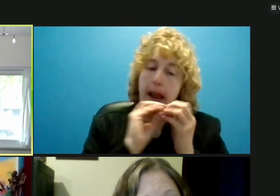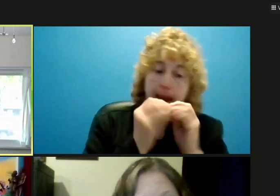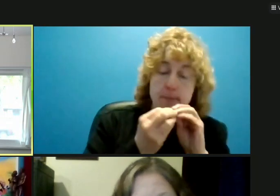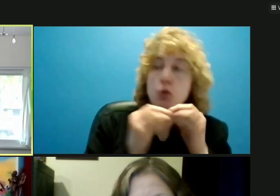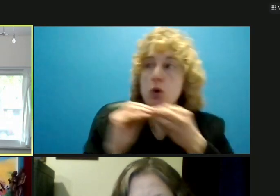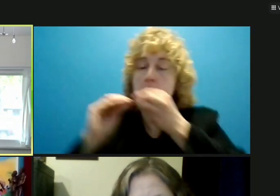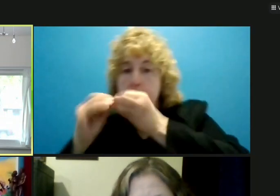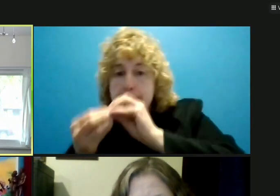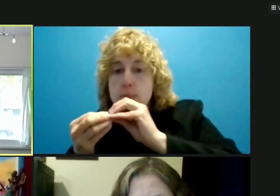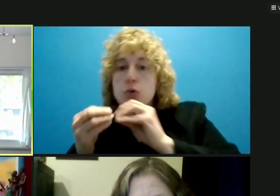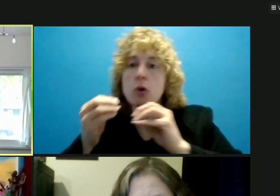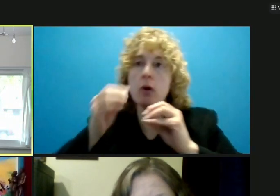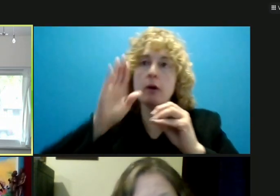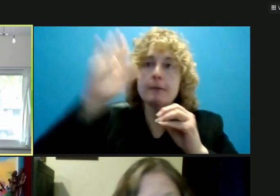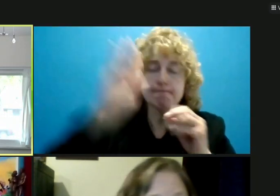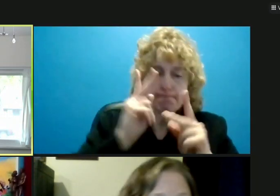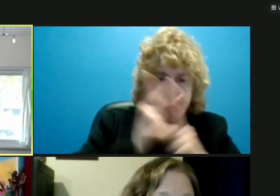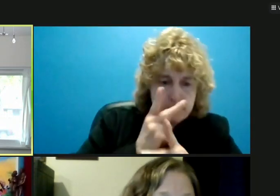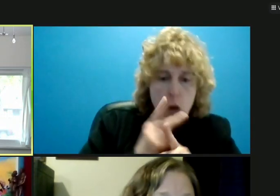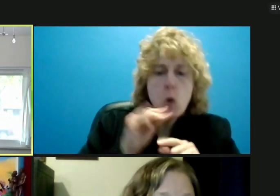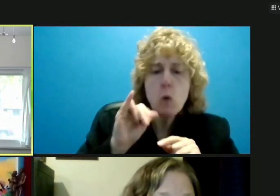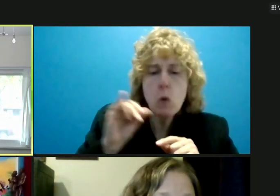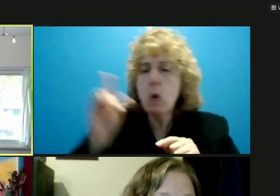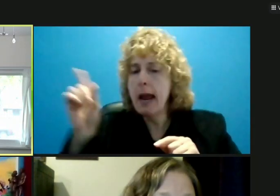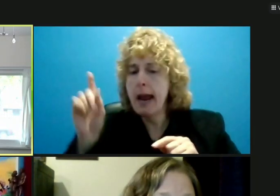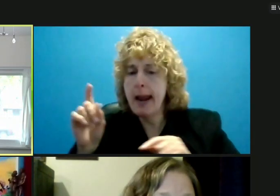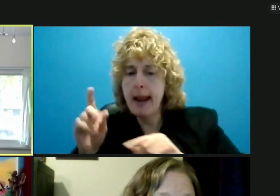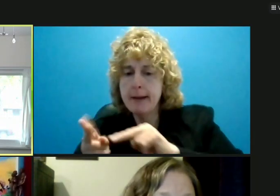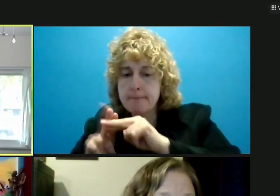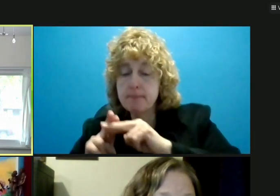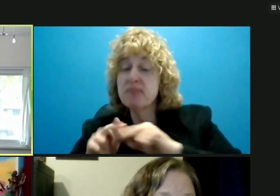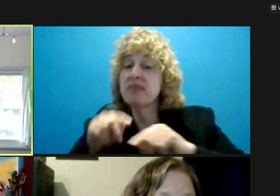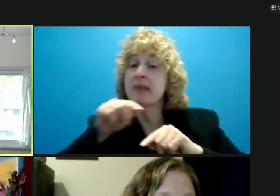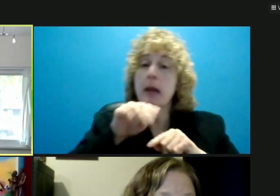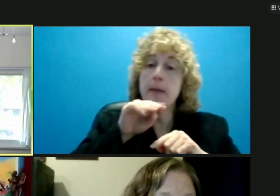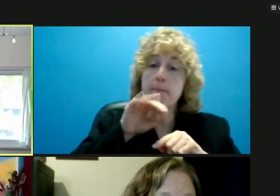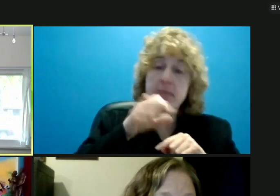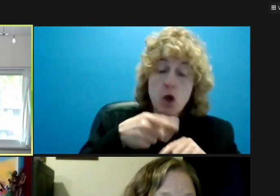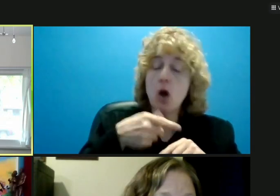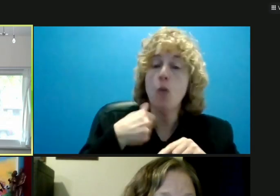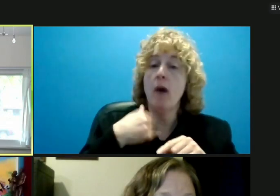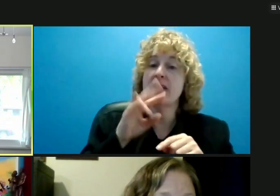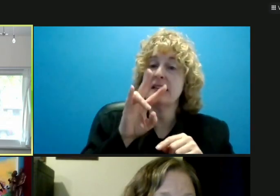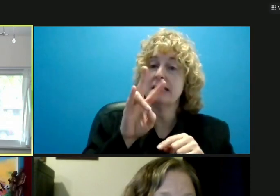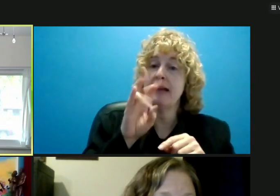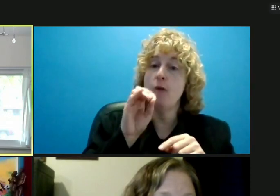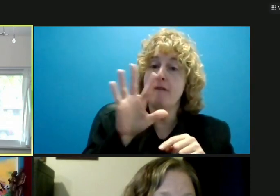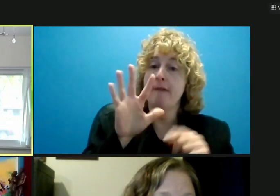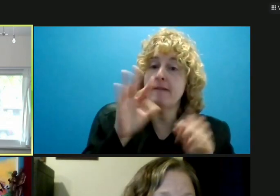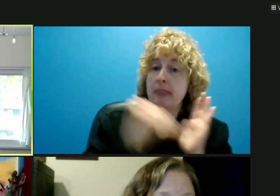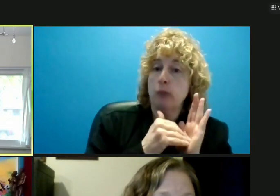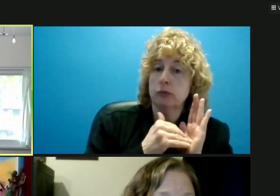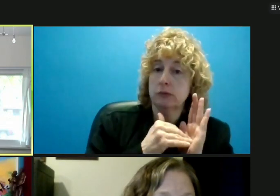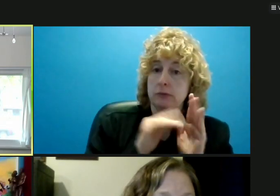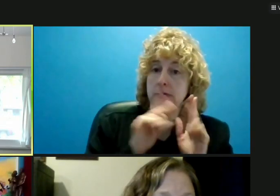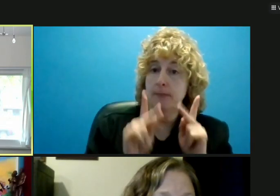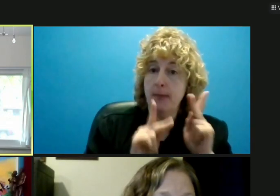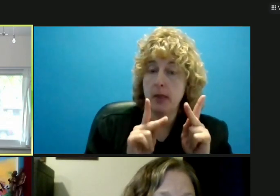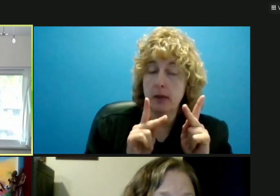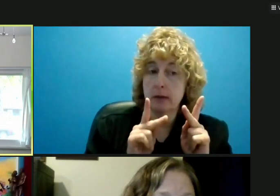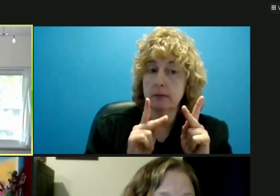district for the U.S. Congress in Michigan has 705,000 people. We don't know how many people is going to be